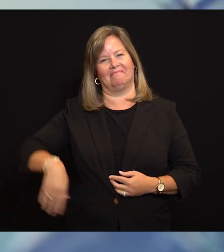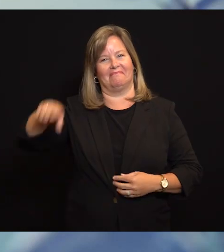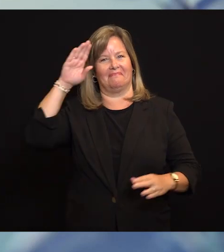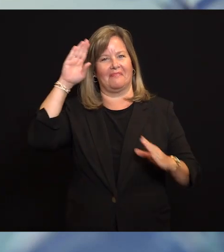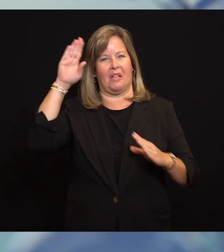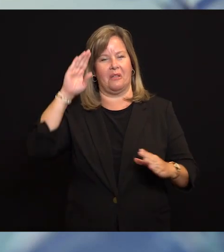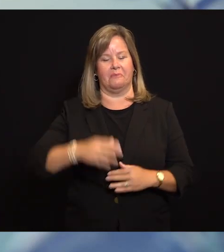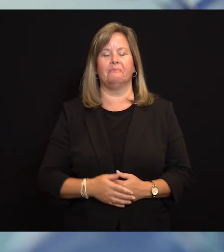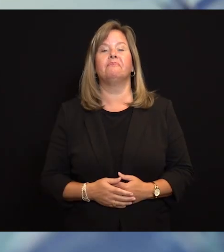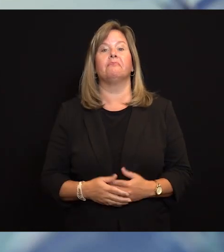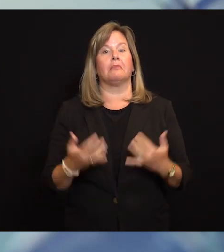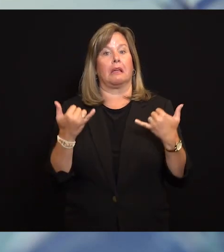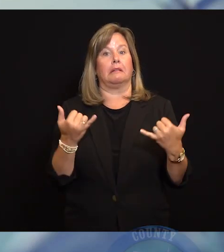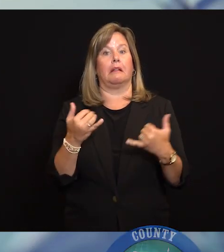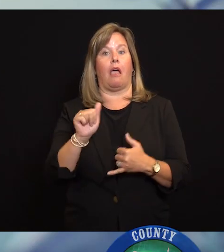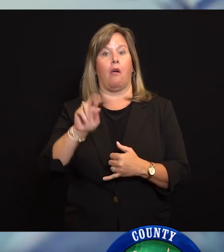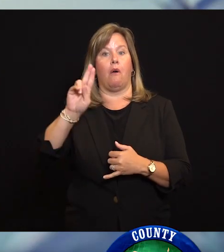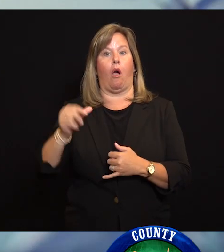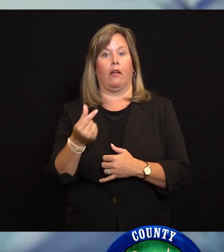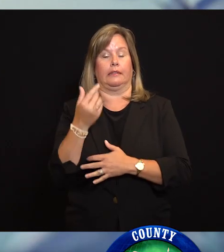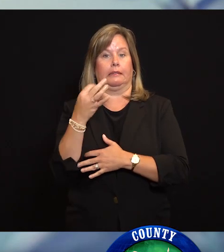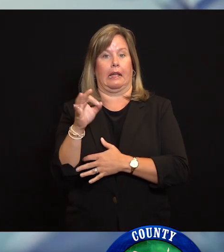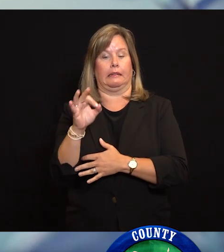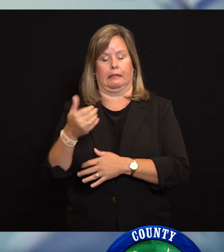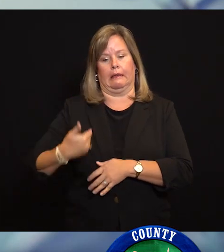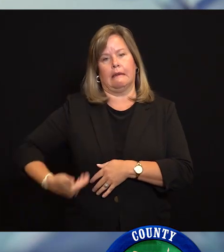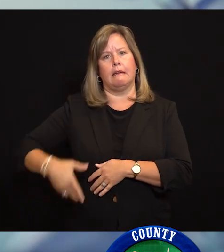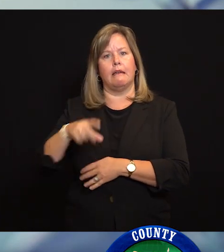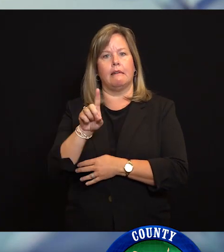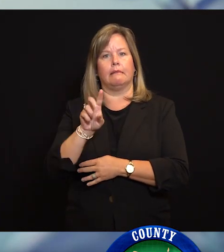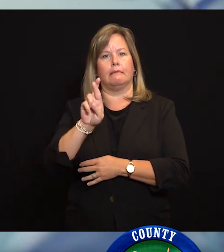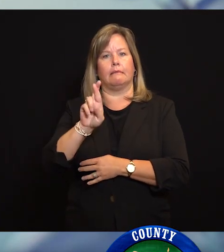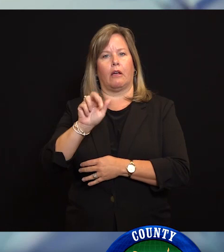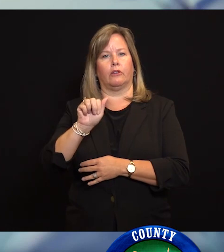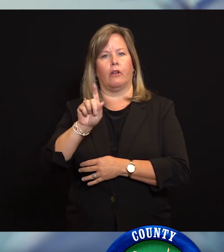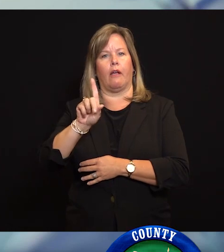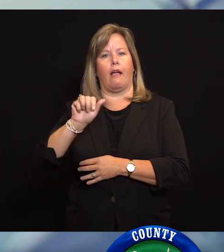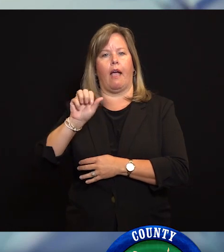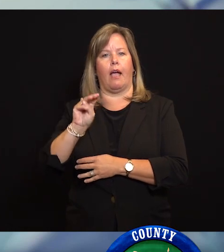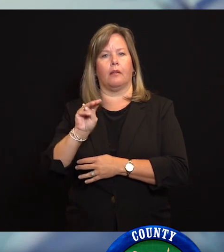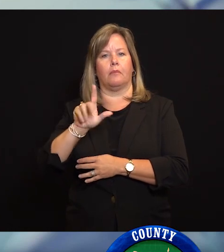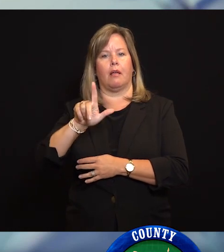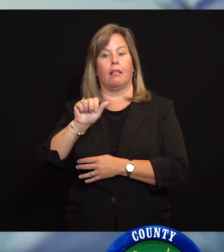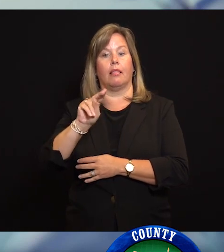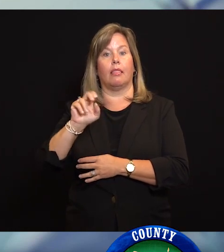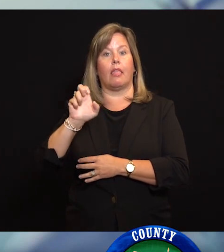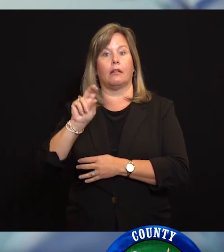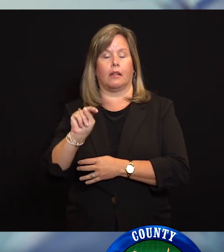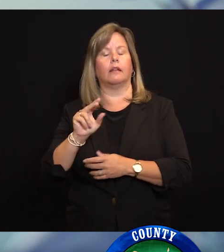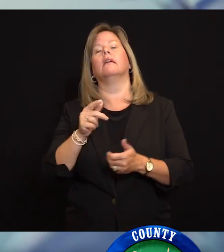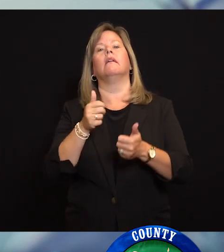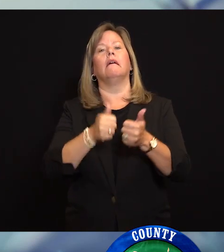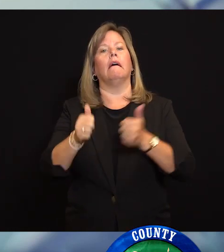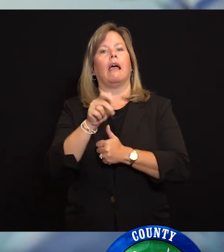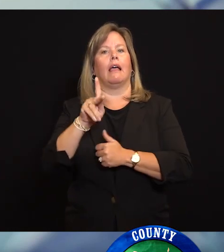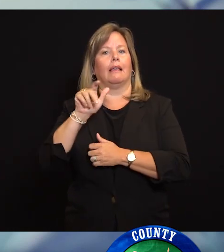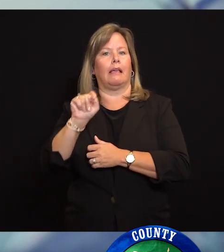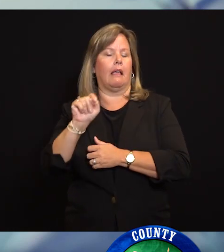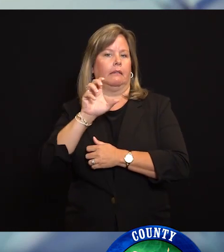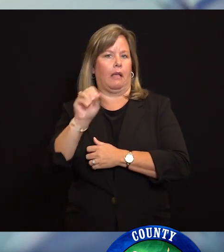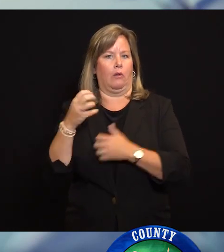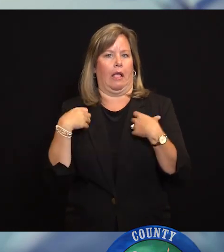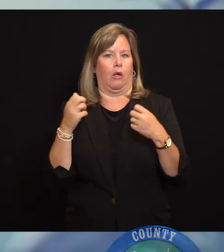Hello everyone, today is August the 19th. I'm Dr. Adam London, Director of the Kent County Health Department, here for this week's COVID-19